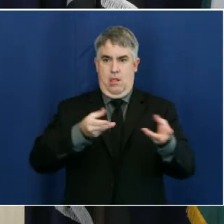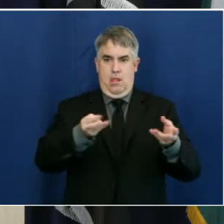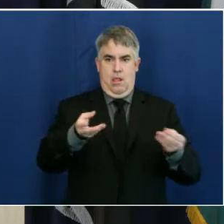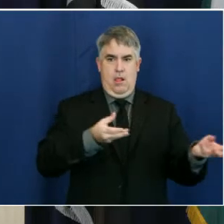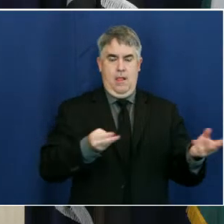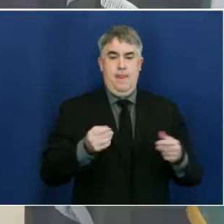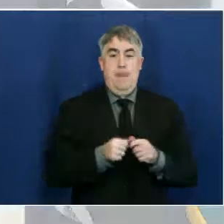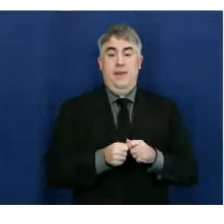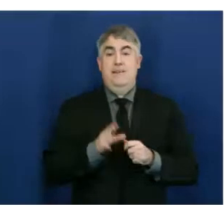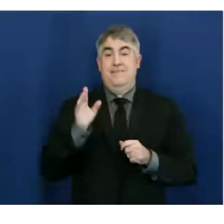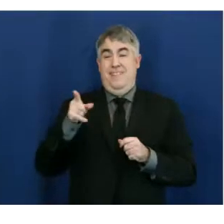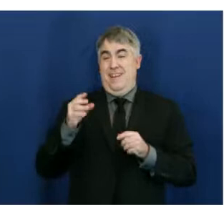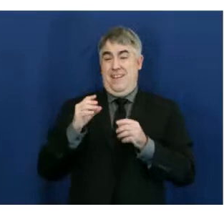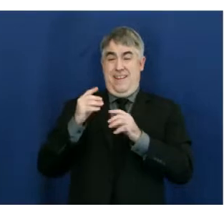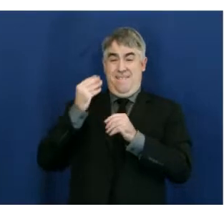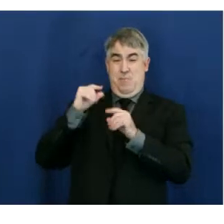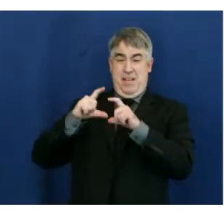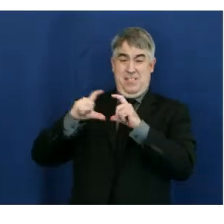is available.